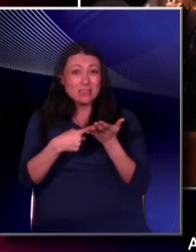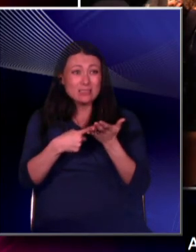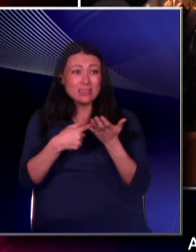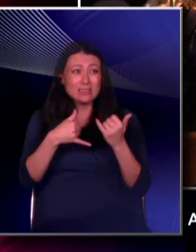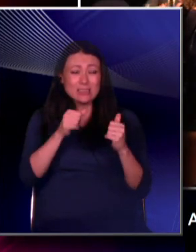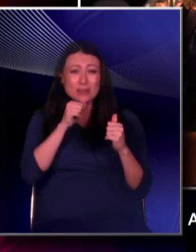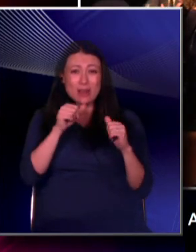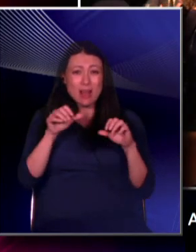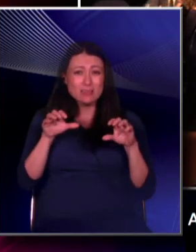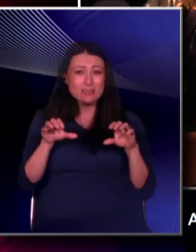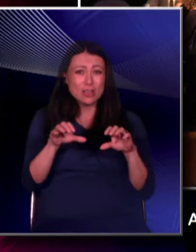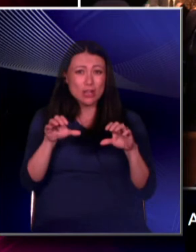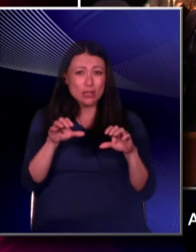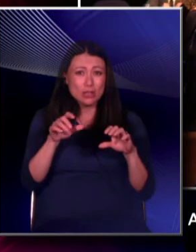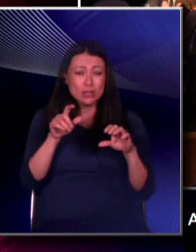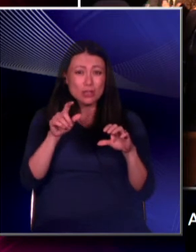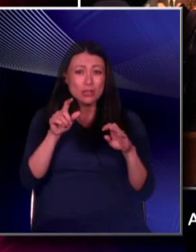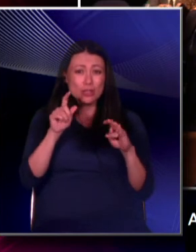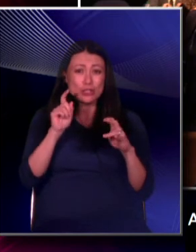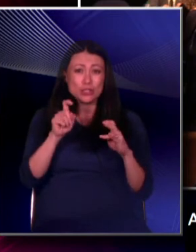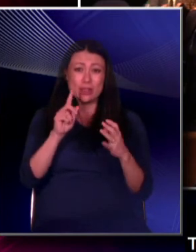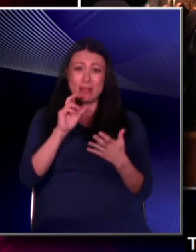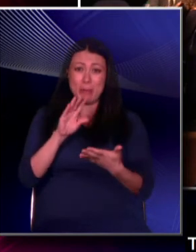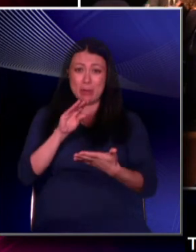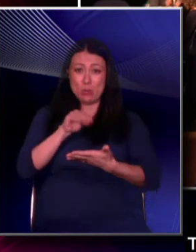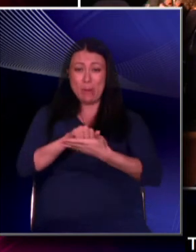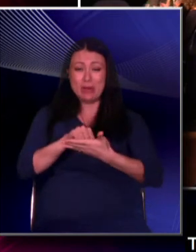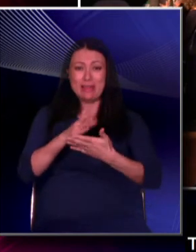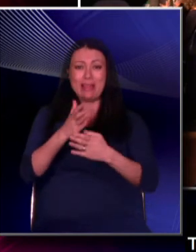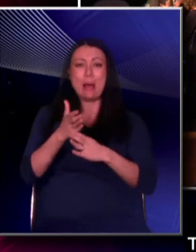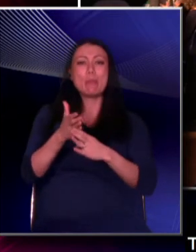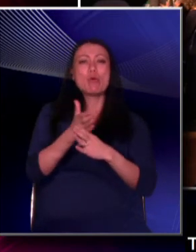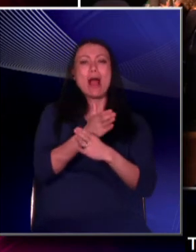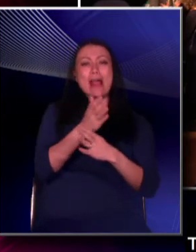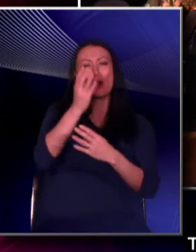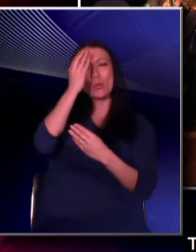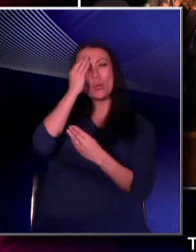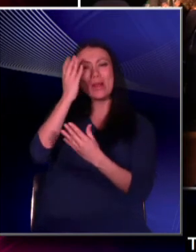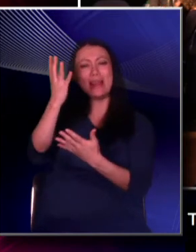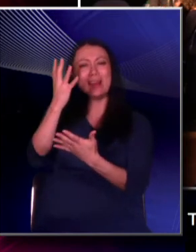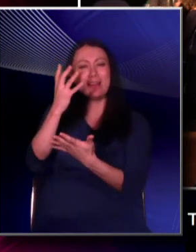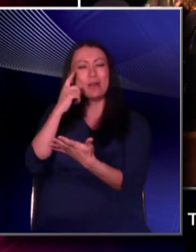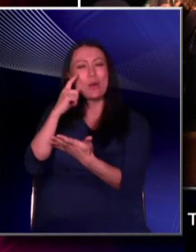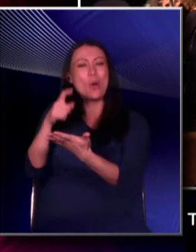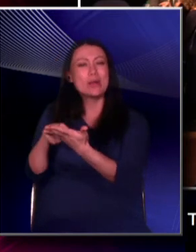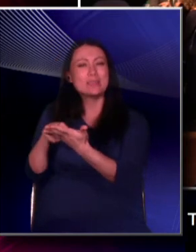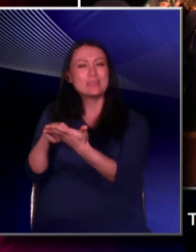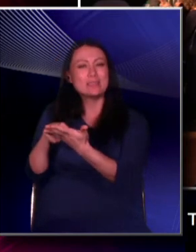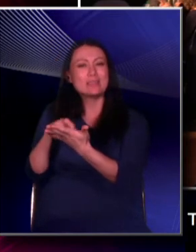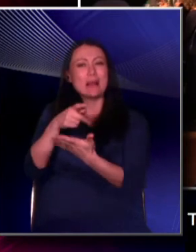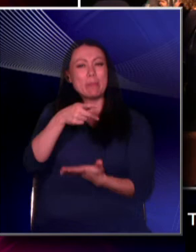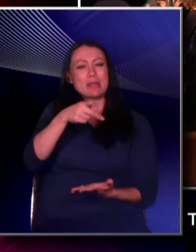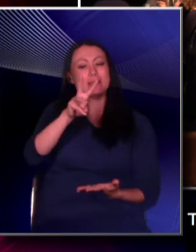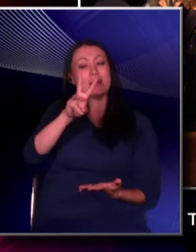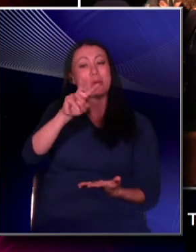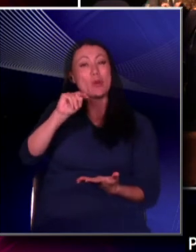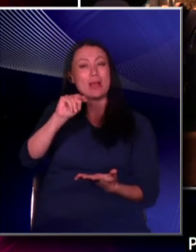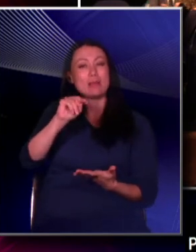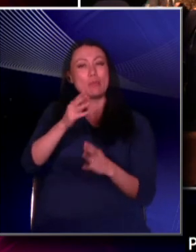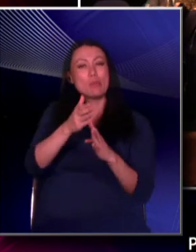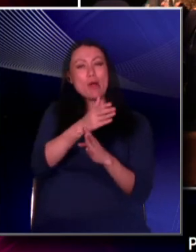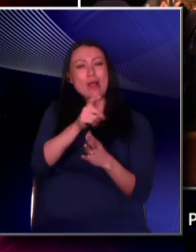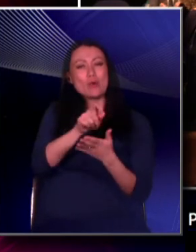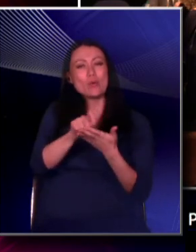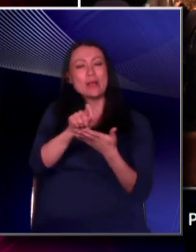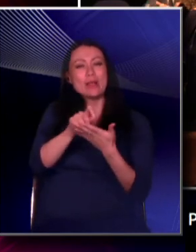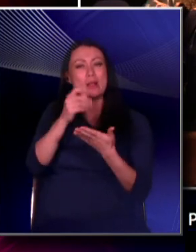be represented in the private notice? If it's a survey, it should be just to review the PWNs, and you should be able to find all of them,